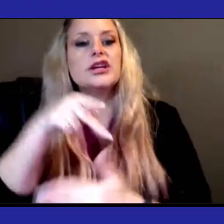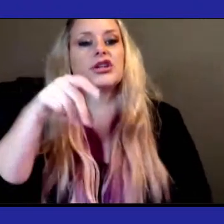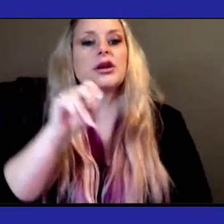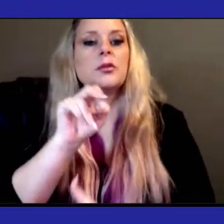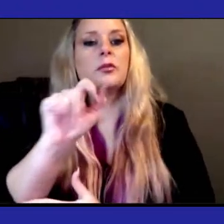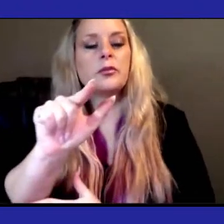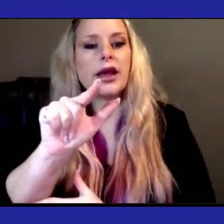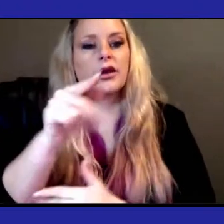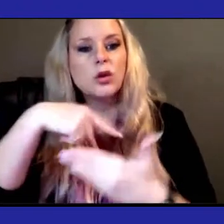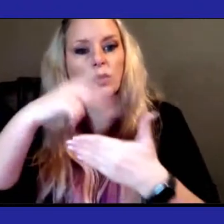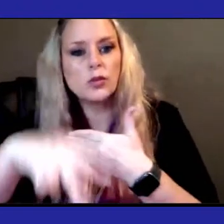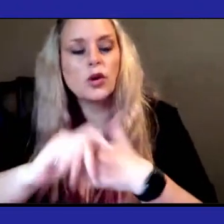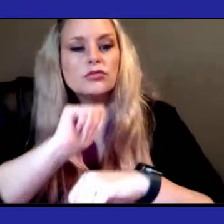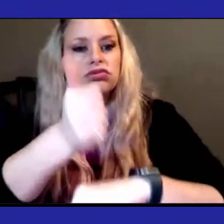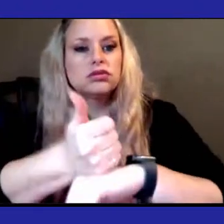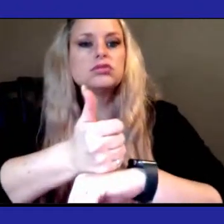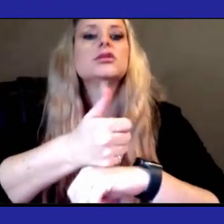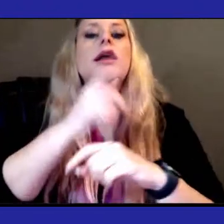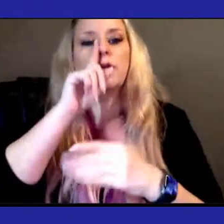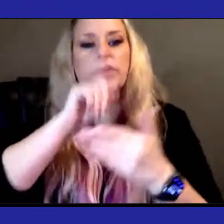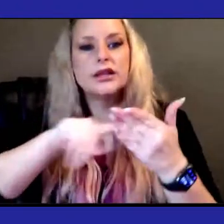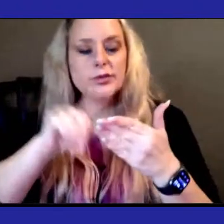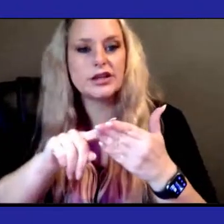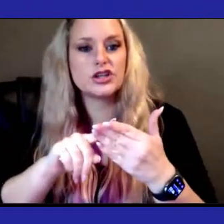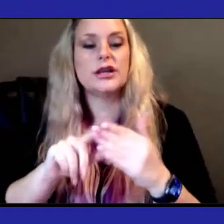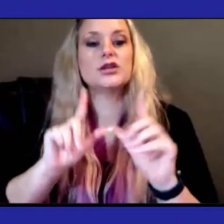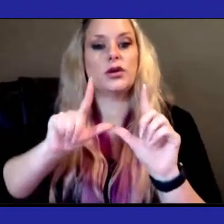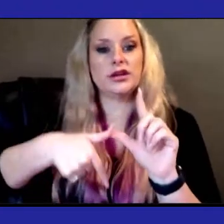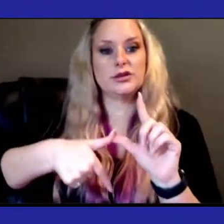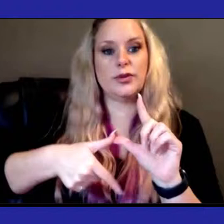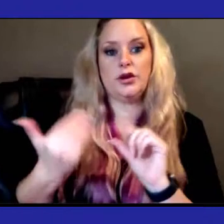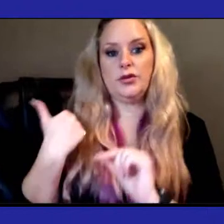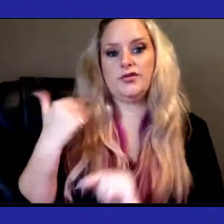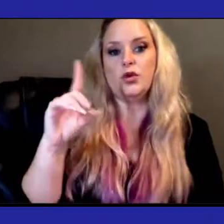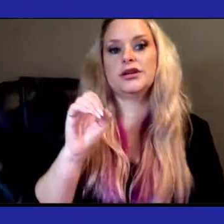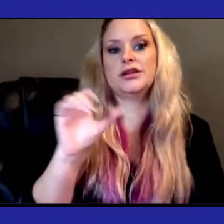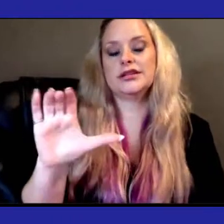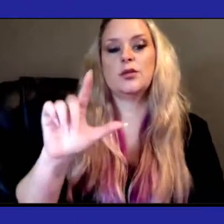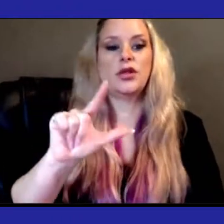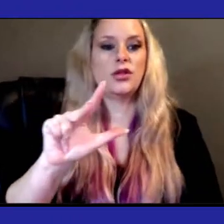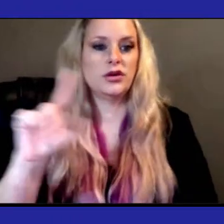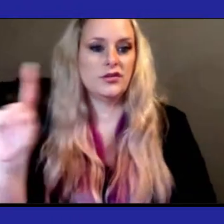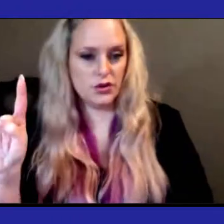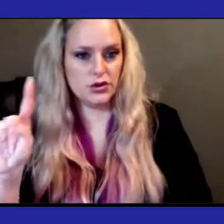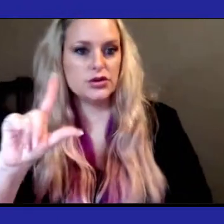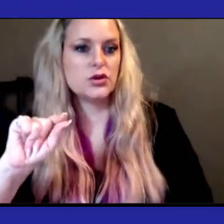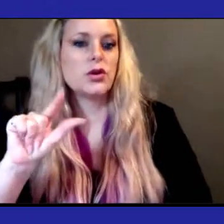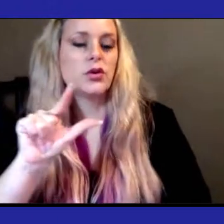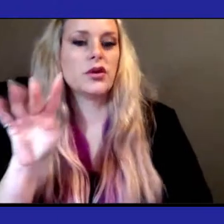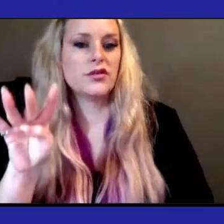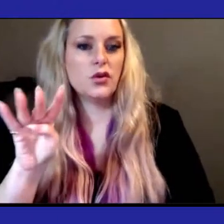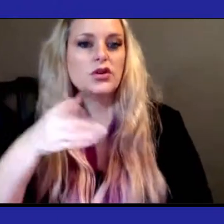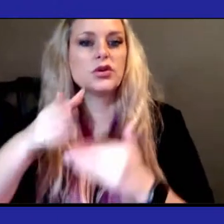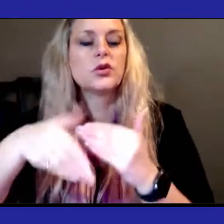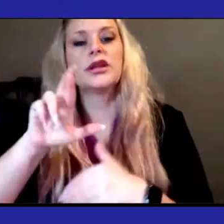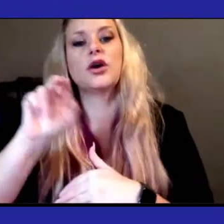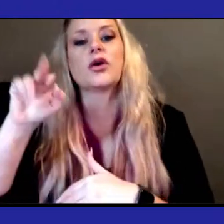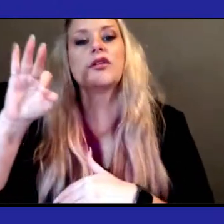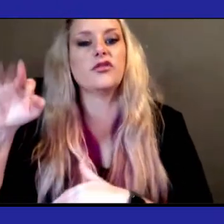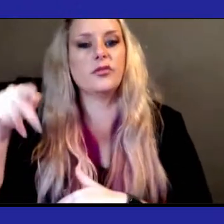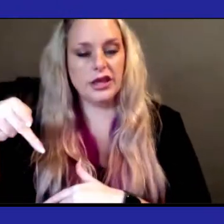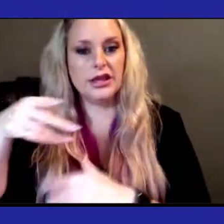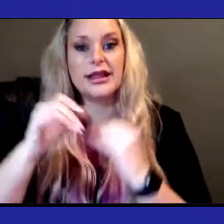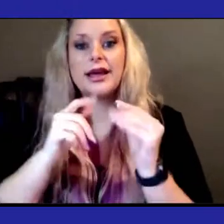agreement with FireMax originally expired on December 31st of 2024. In order to complete the RFP, the agreement was extended through